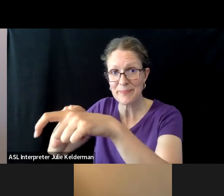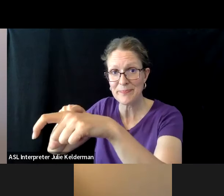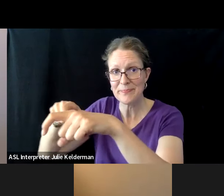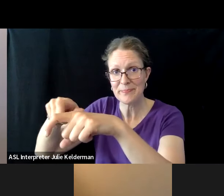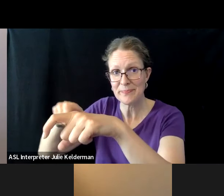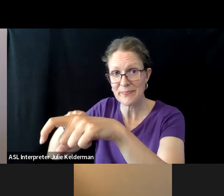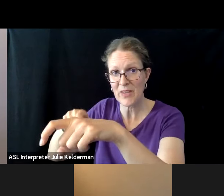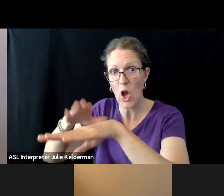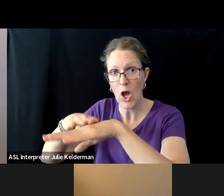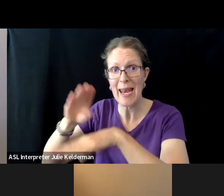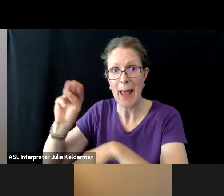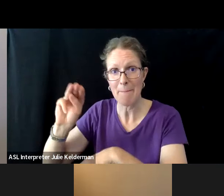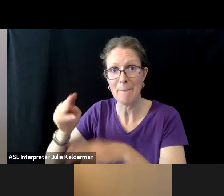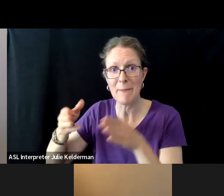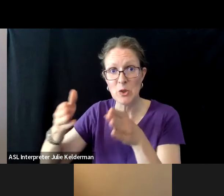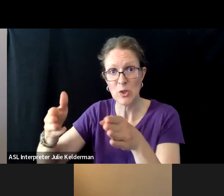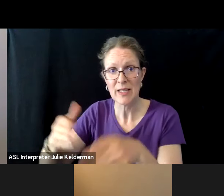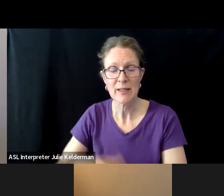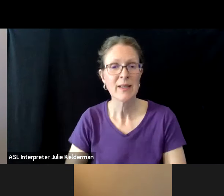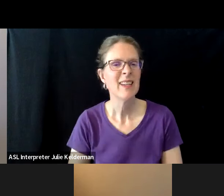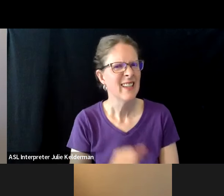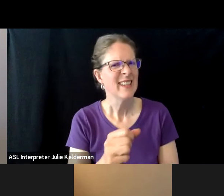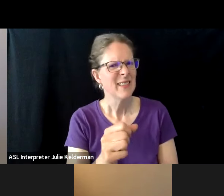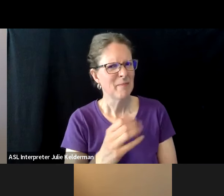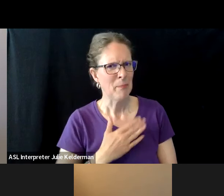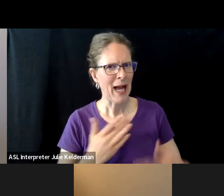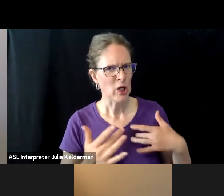Street. Because what concerns me